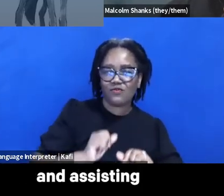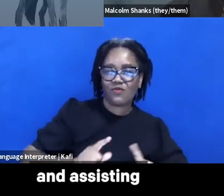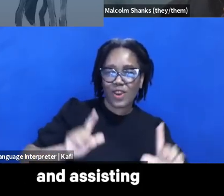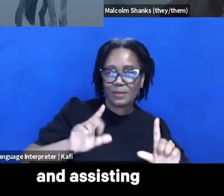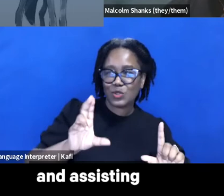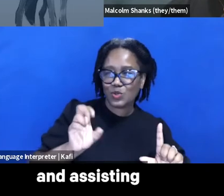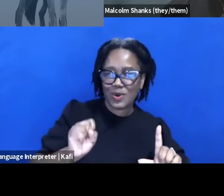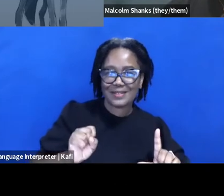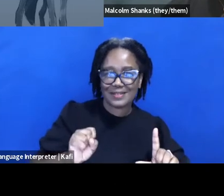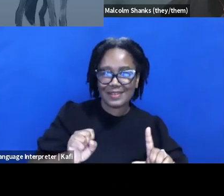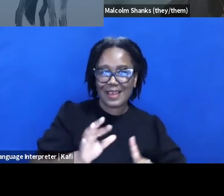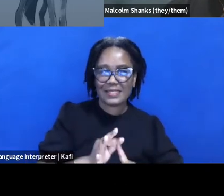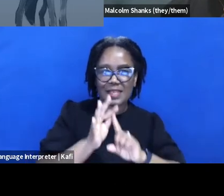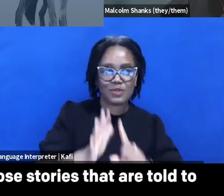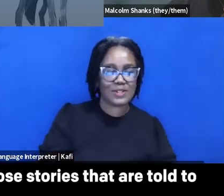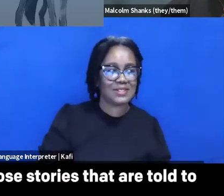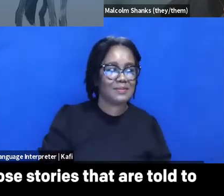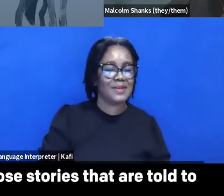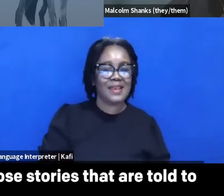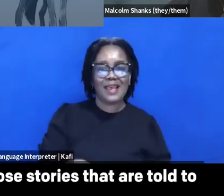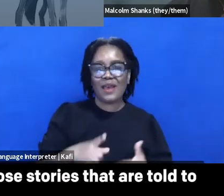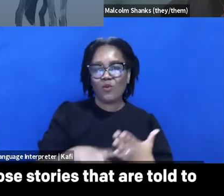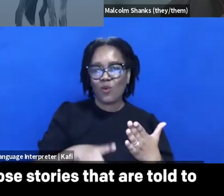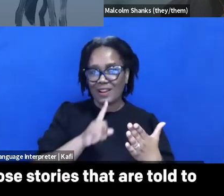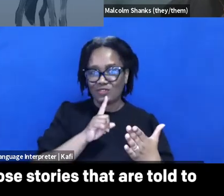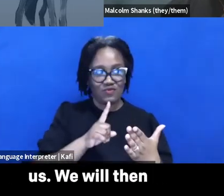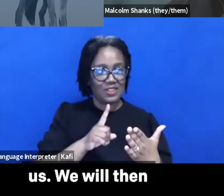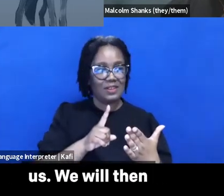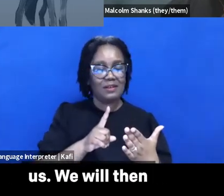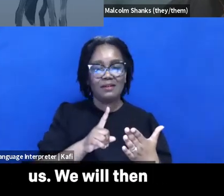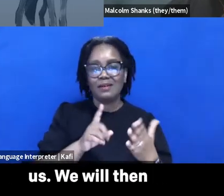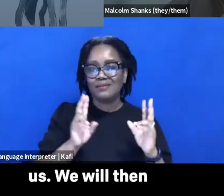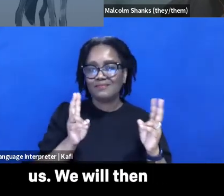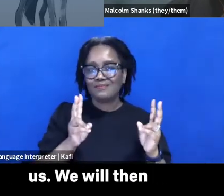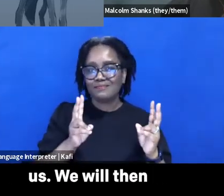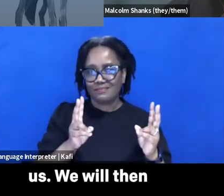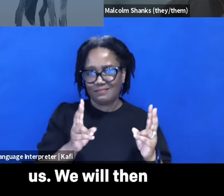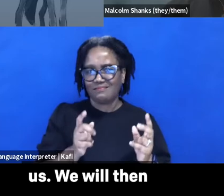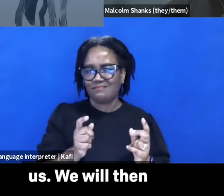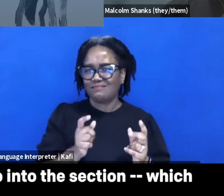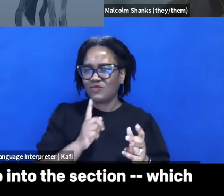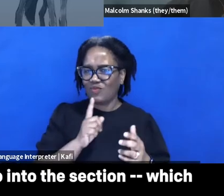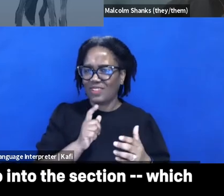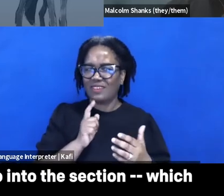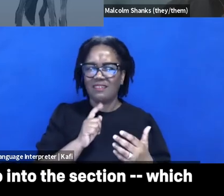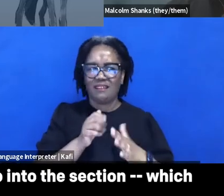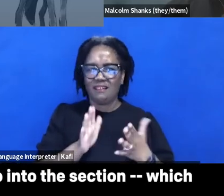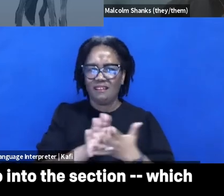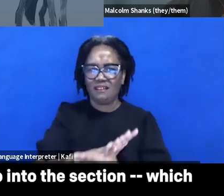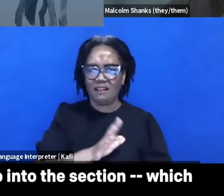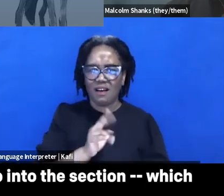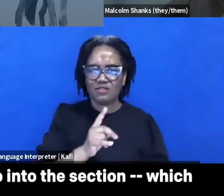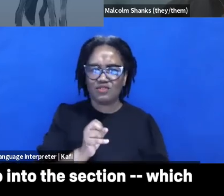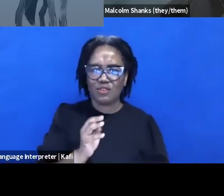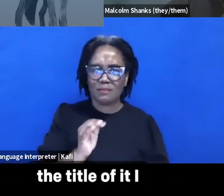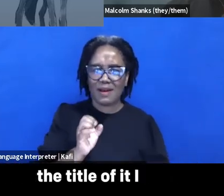been undermining and resisting those stories that are told to us. We will then